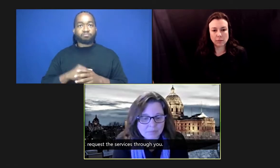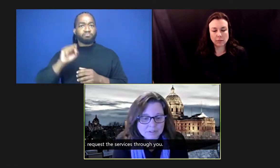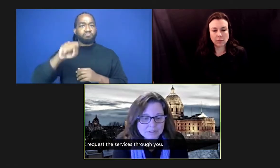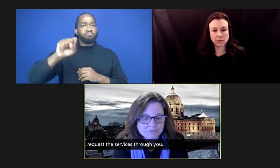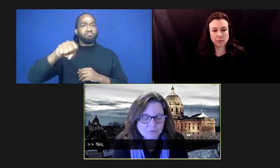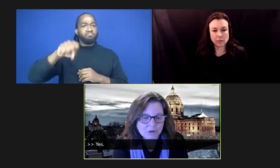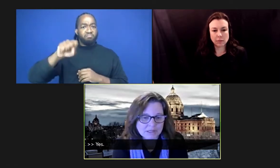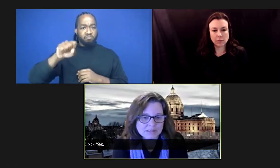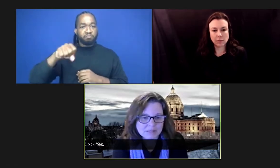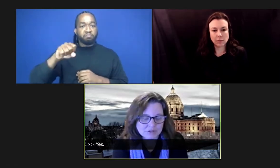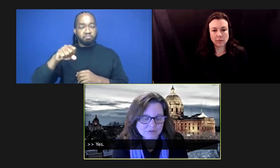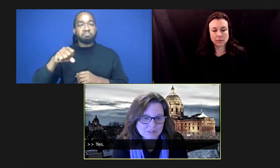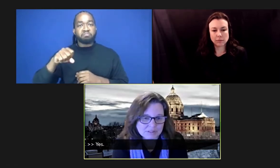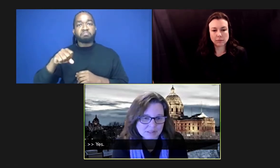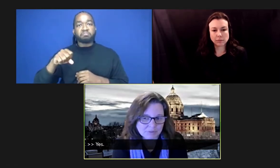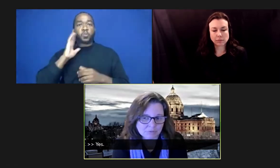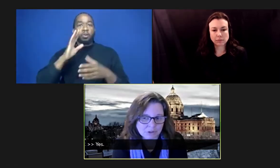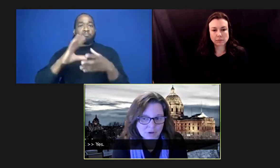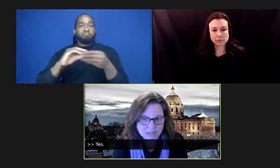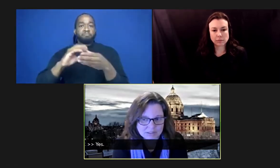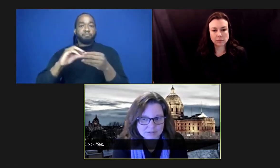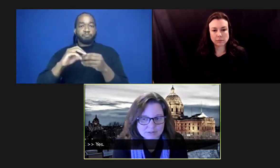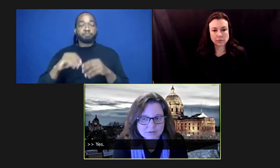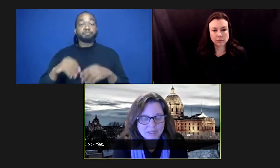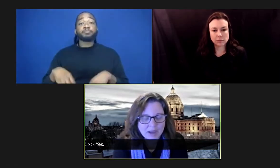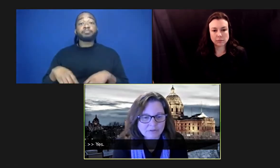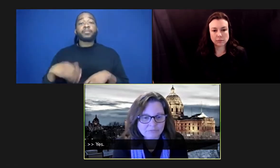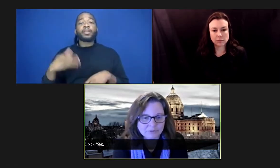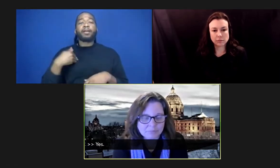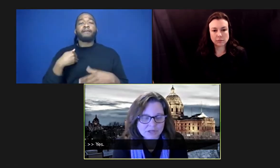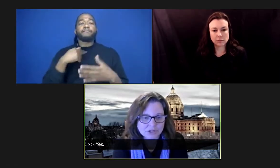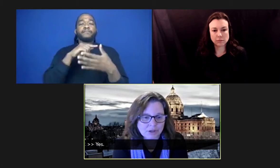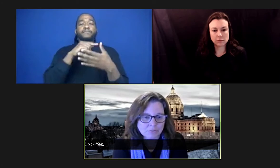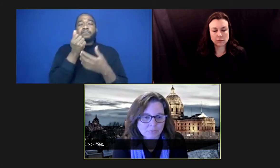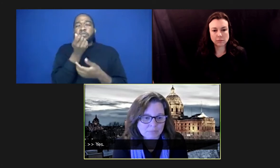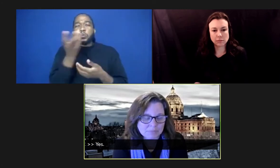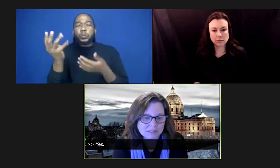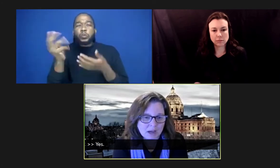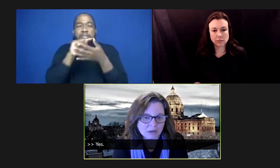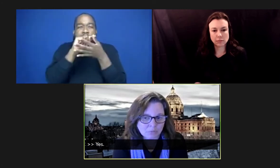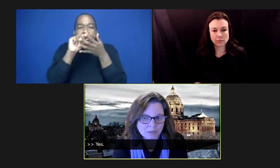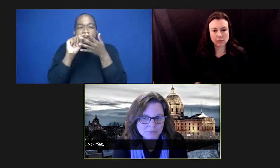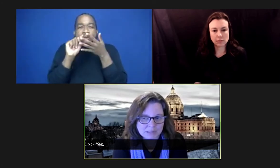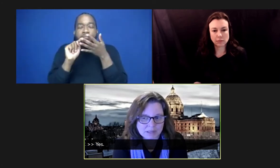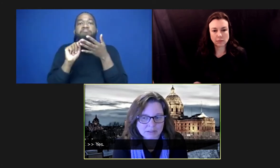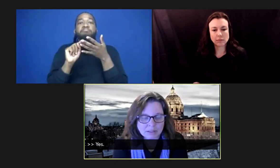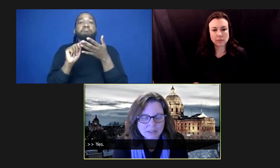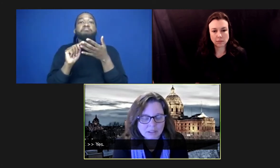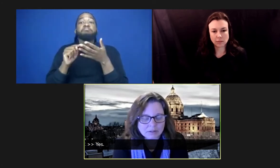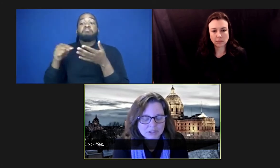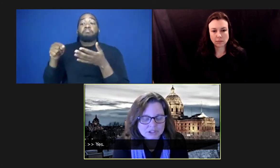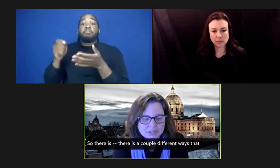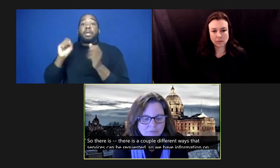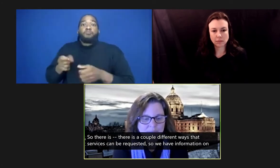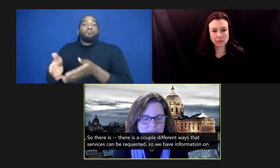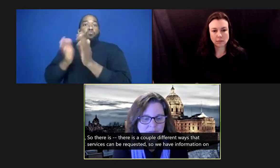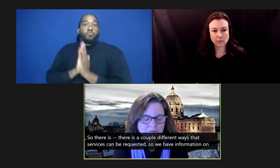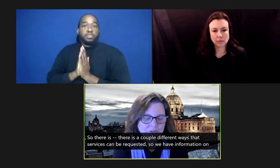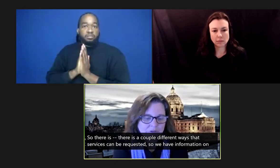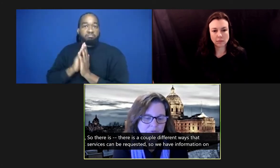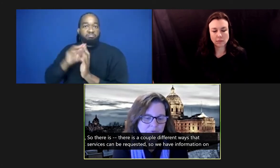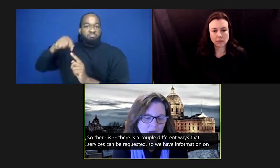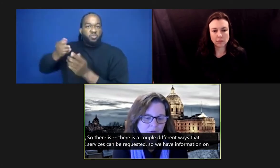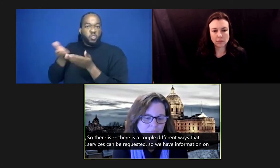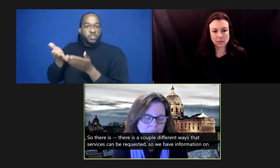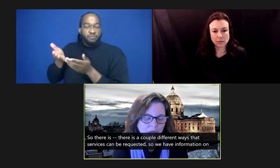a couple different ways that services can be requested. So we have information on the website, on our website, the legislative website.